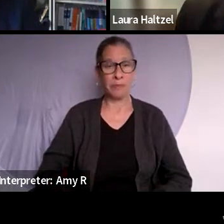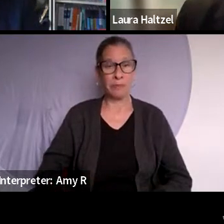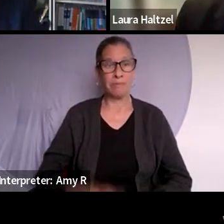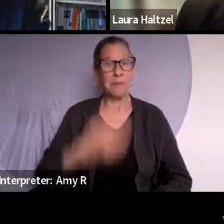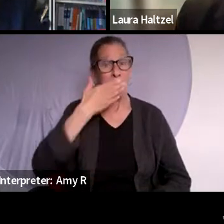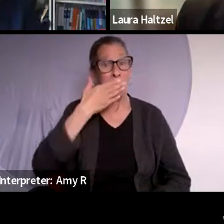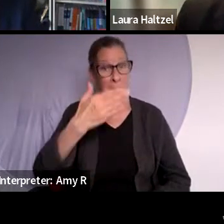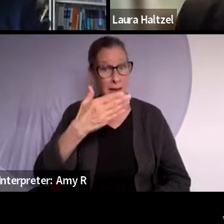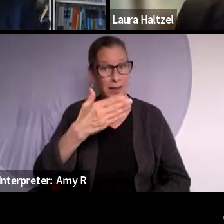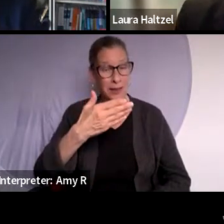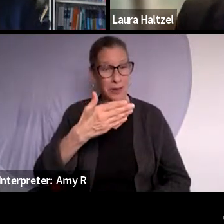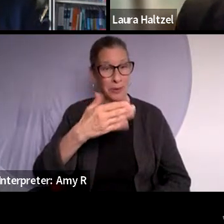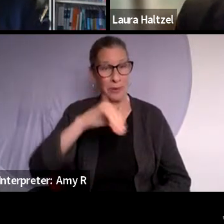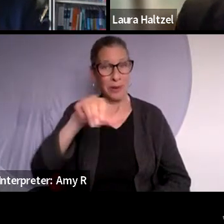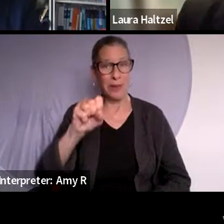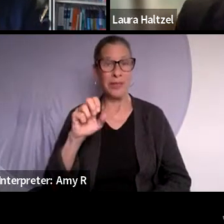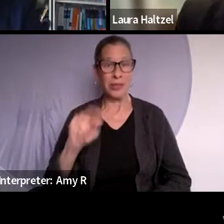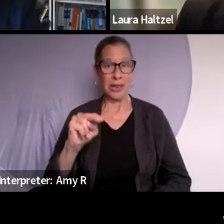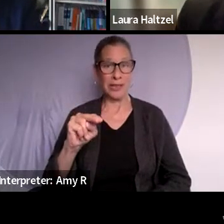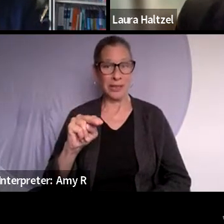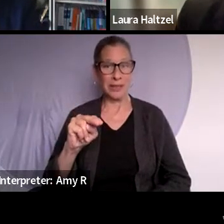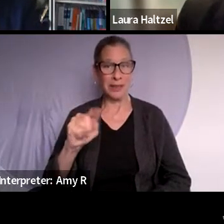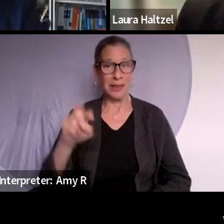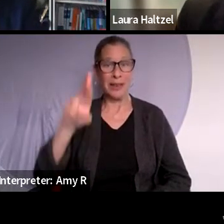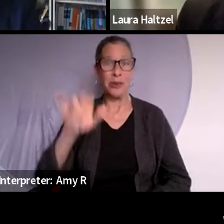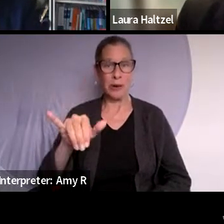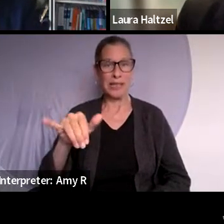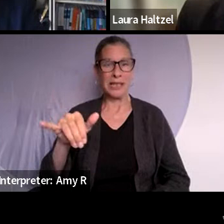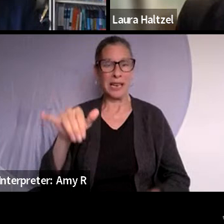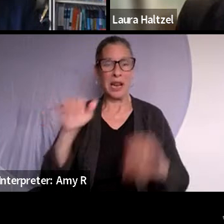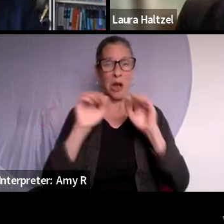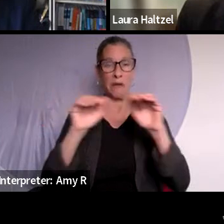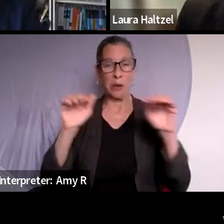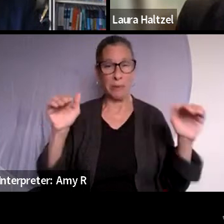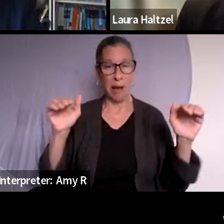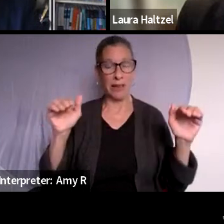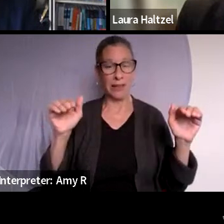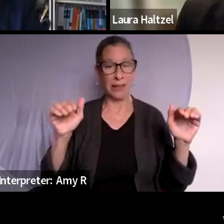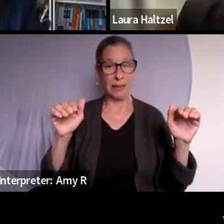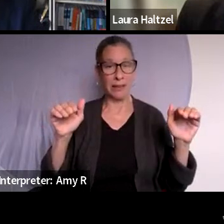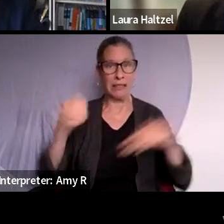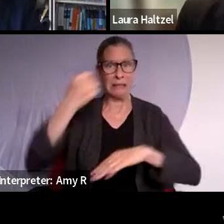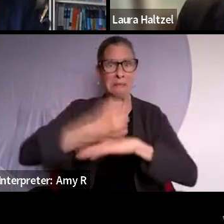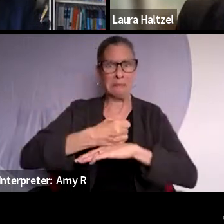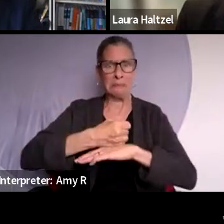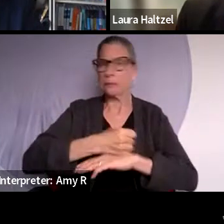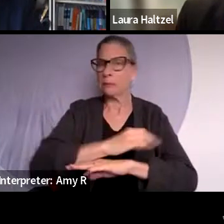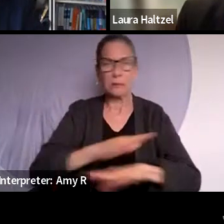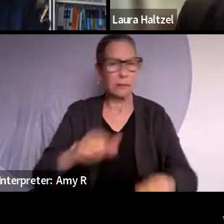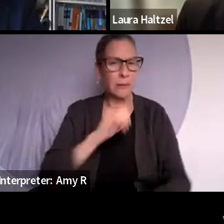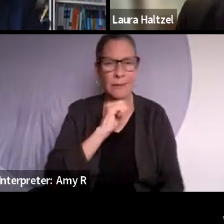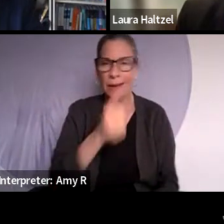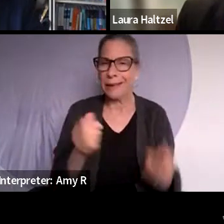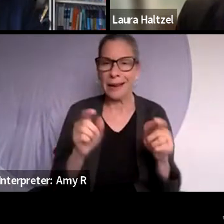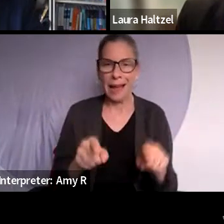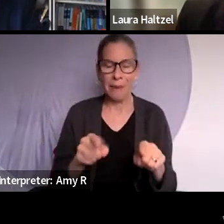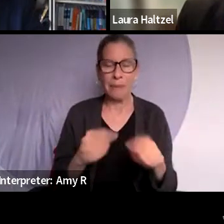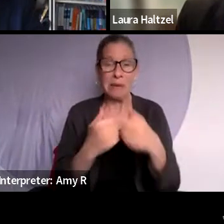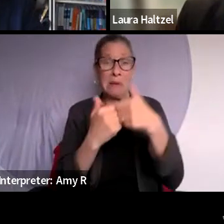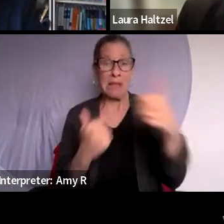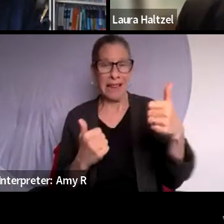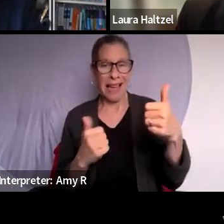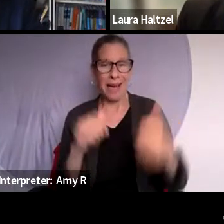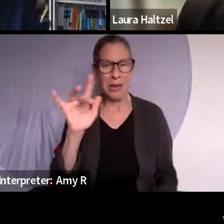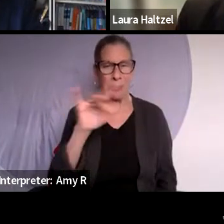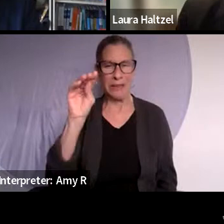Thank you so much. And thank you, Tracy, for that reminder that we're, I think the biggest gap is about 25%. And